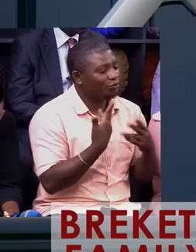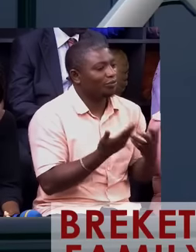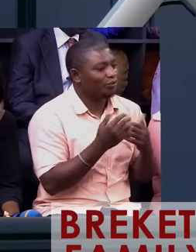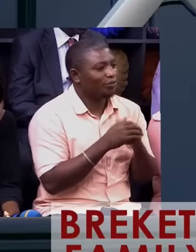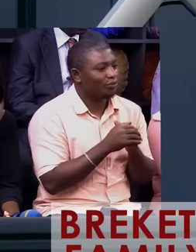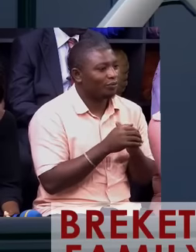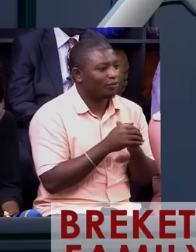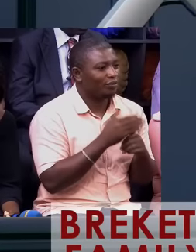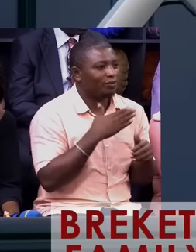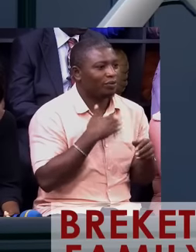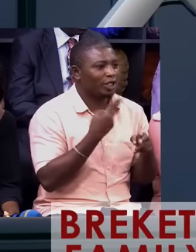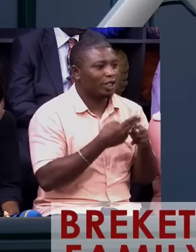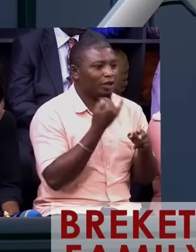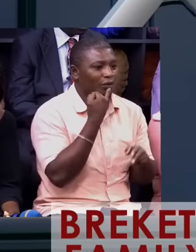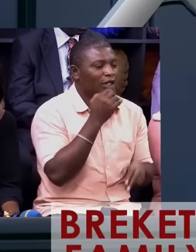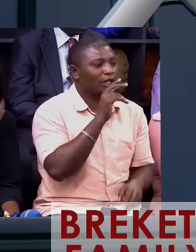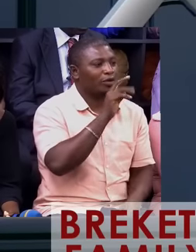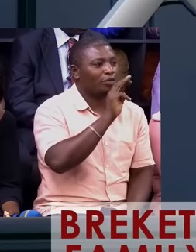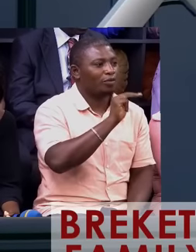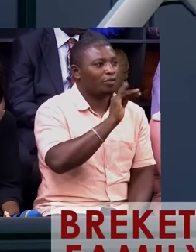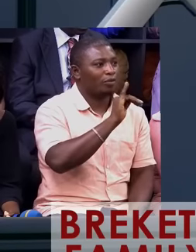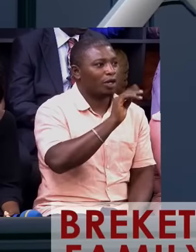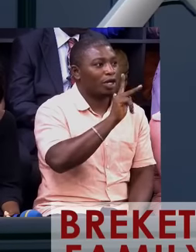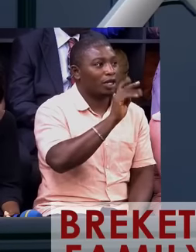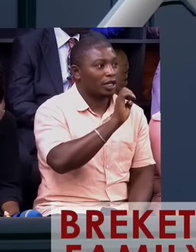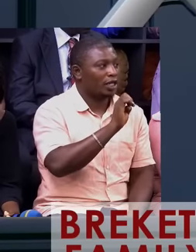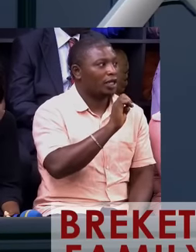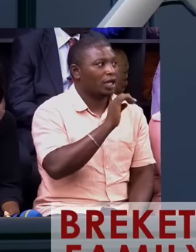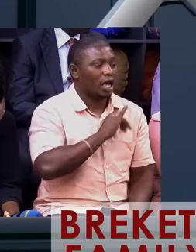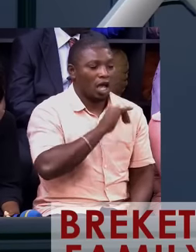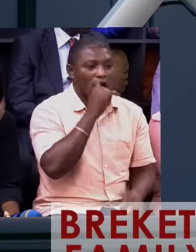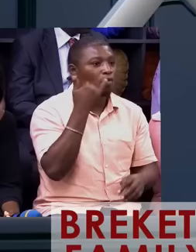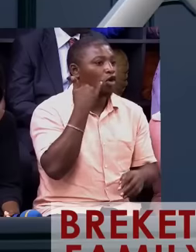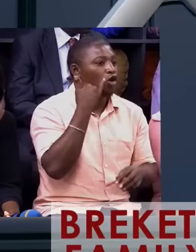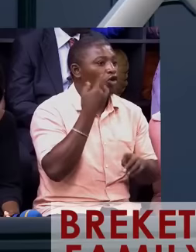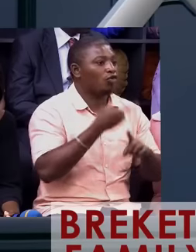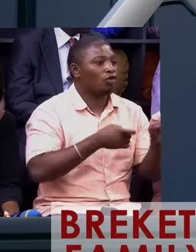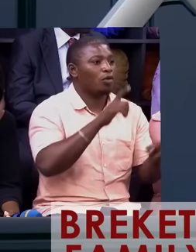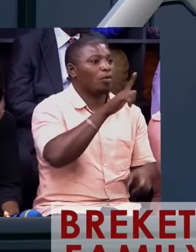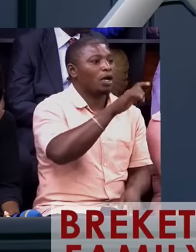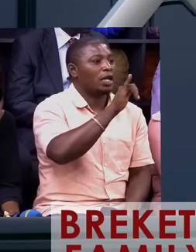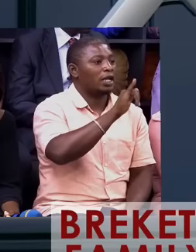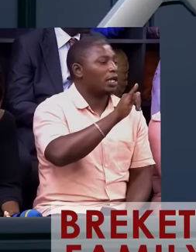name my name is m i calling lib sir Libya